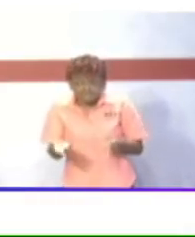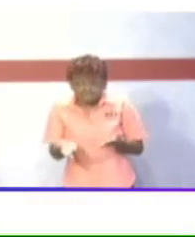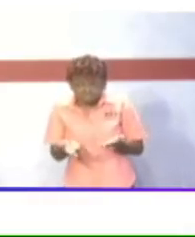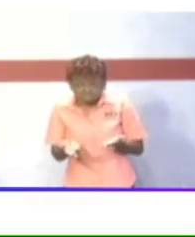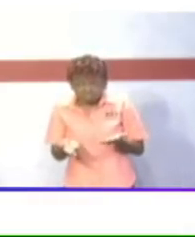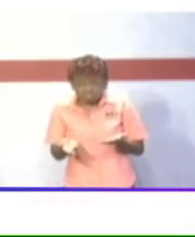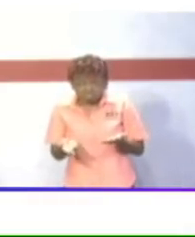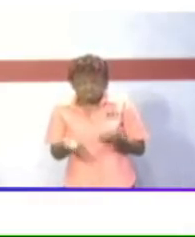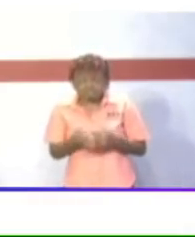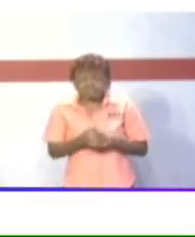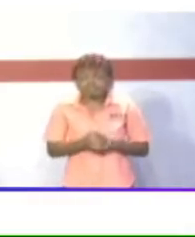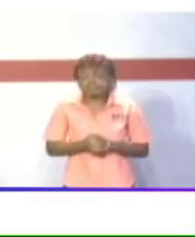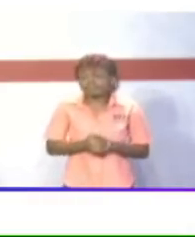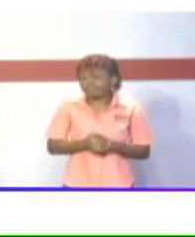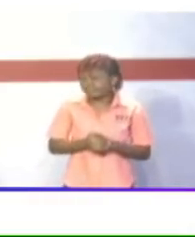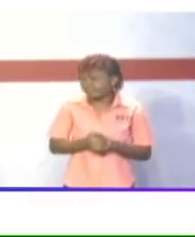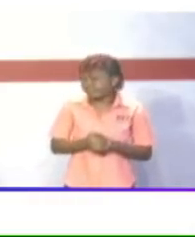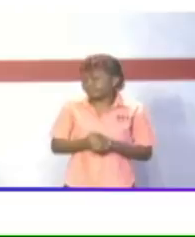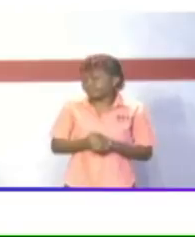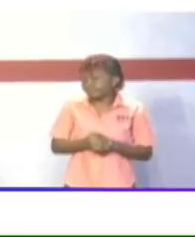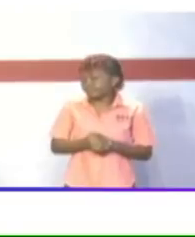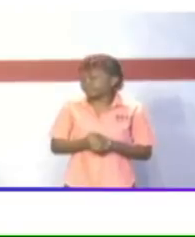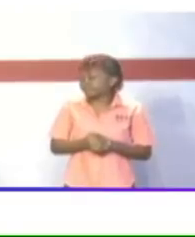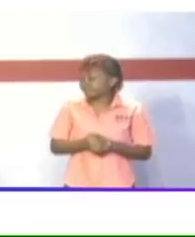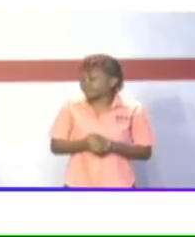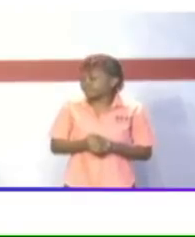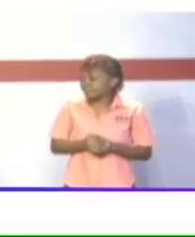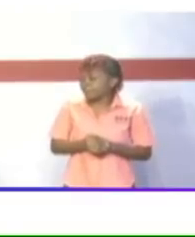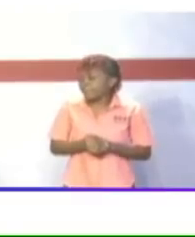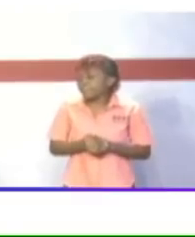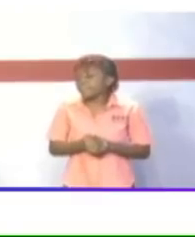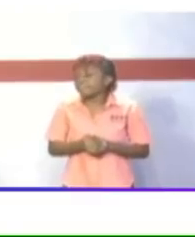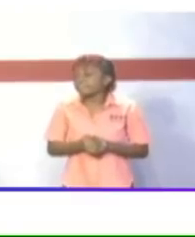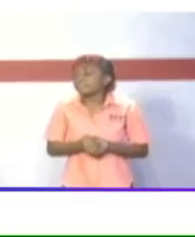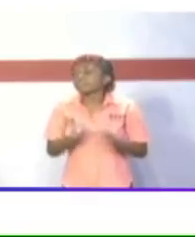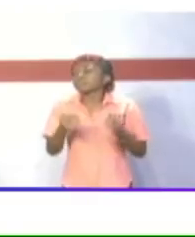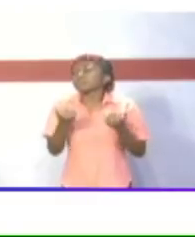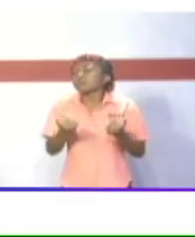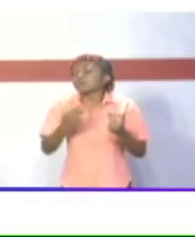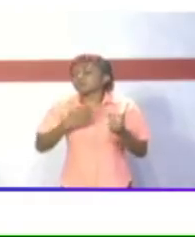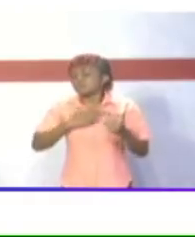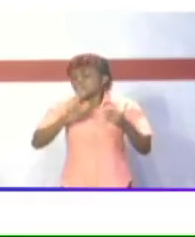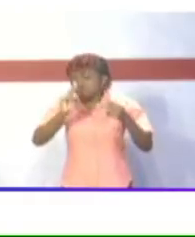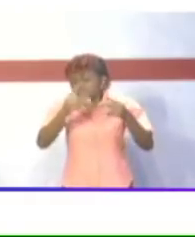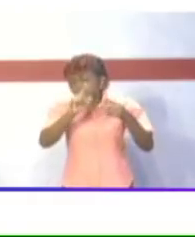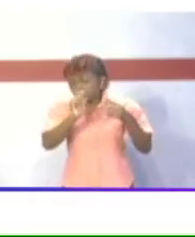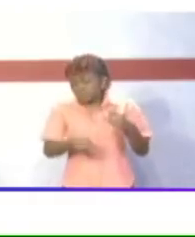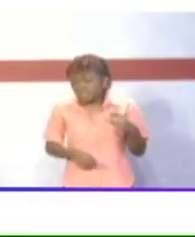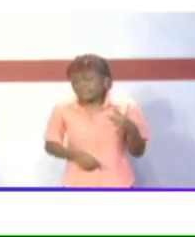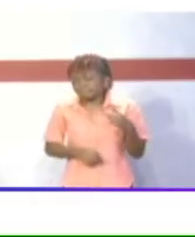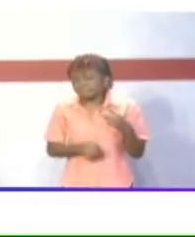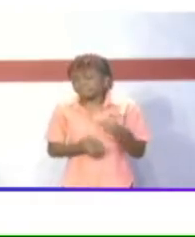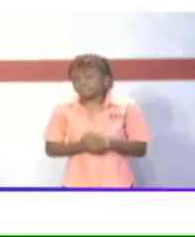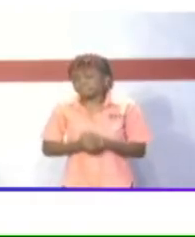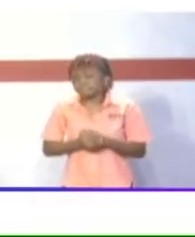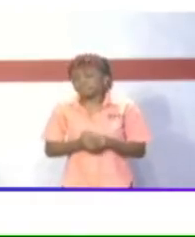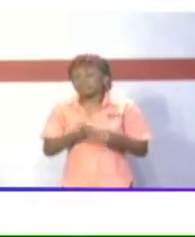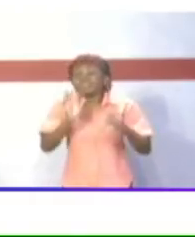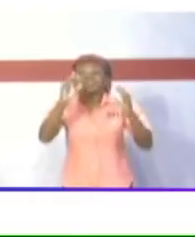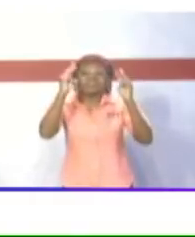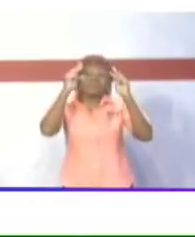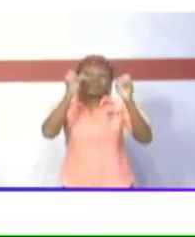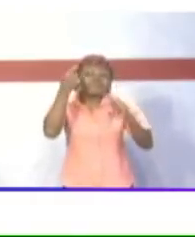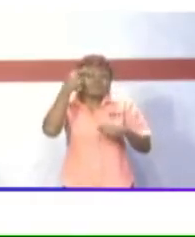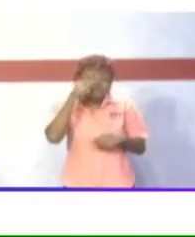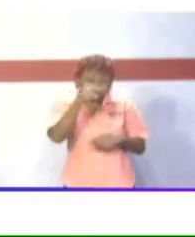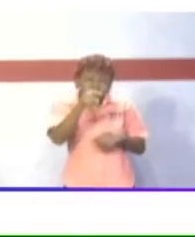to You have that? now? And my two questions. Minister, the first question is for you, just so that